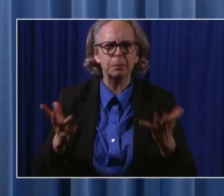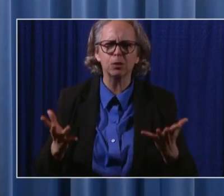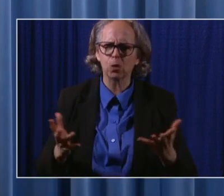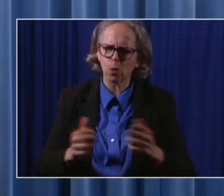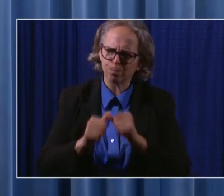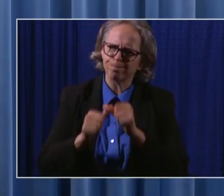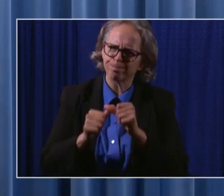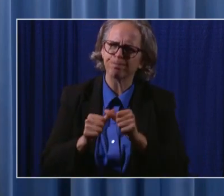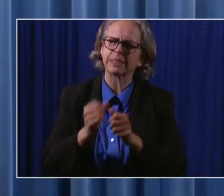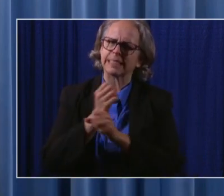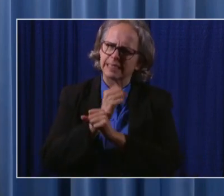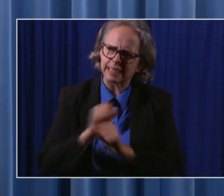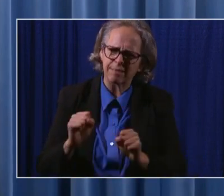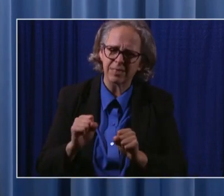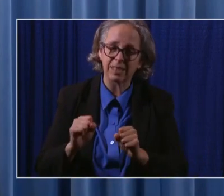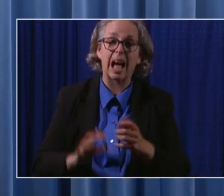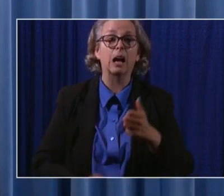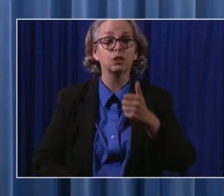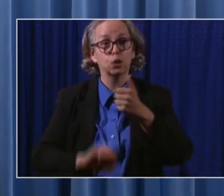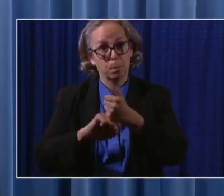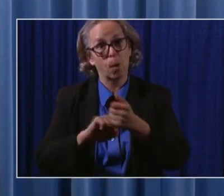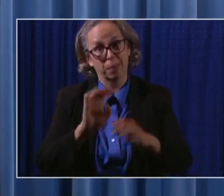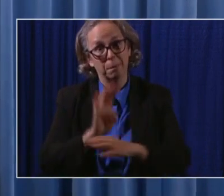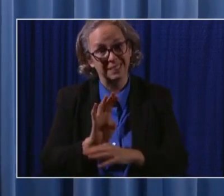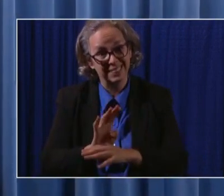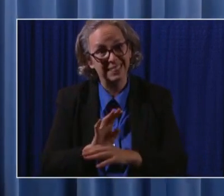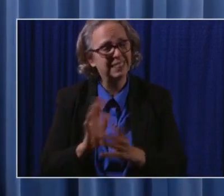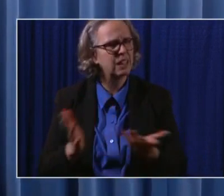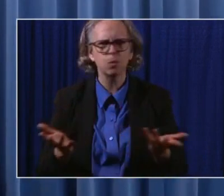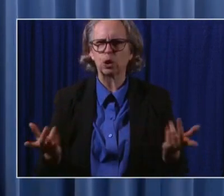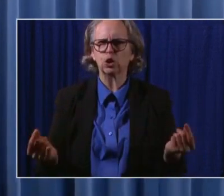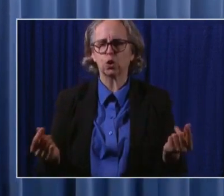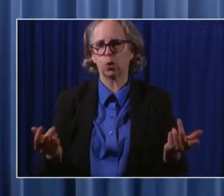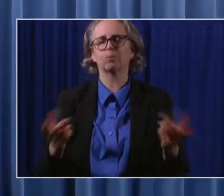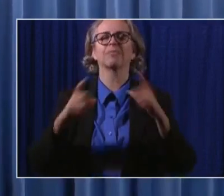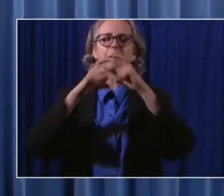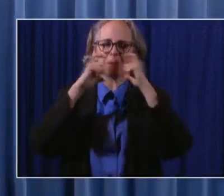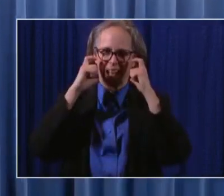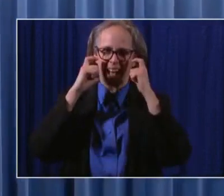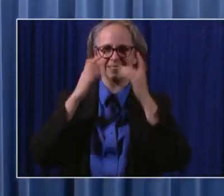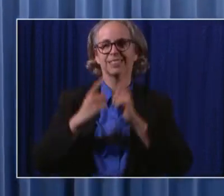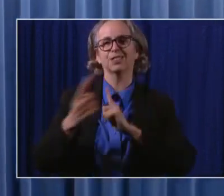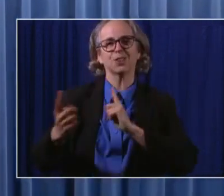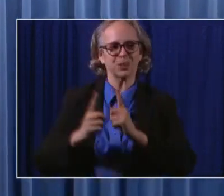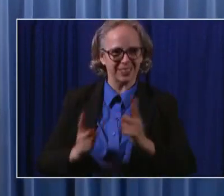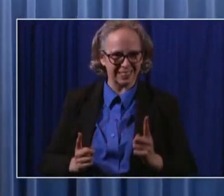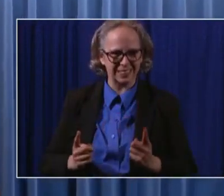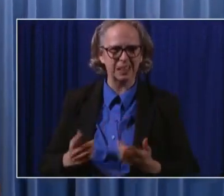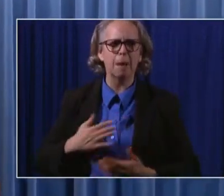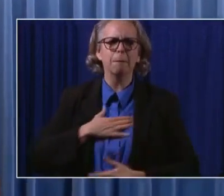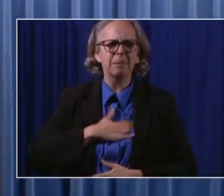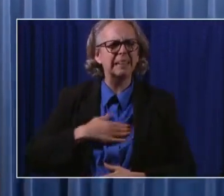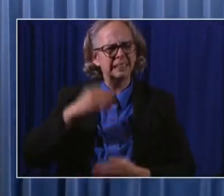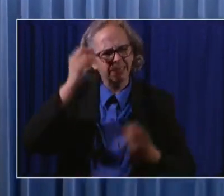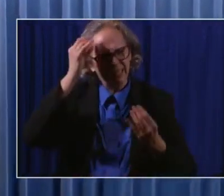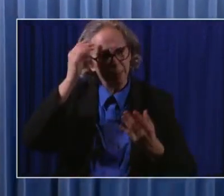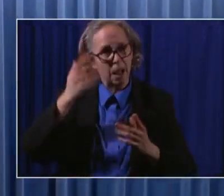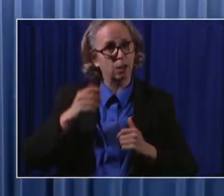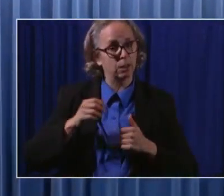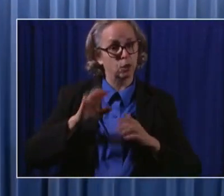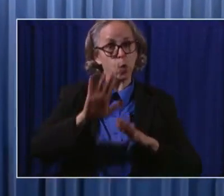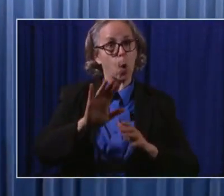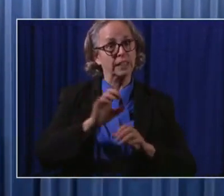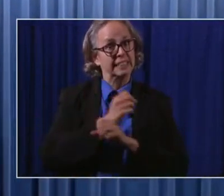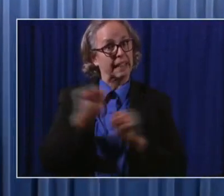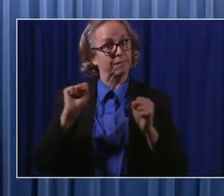businesses by showing consumers wearing masks and social distancing and asking them to put safety first so you can make memories